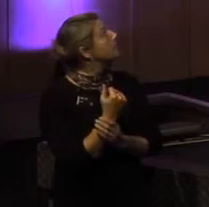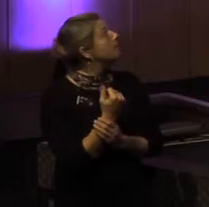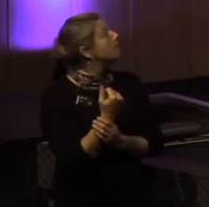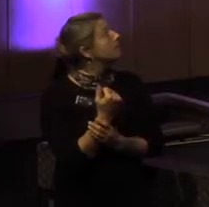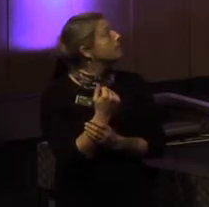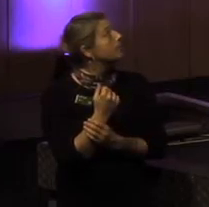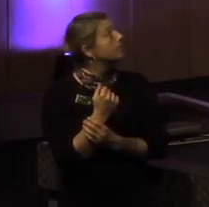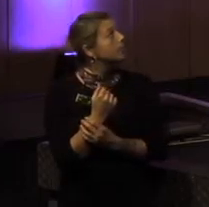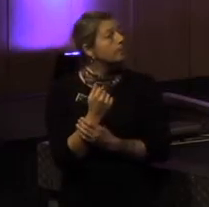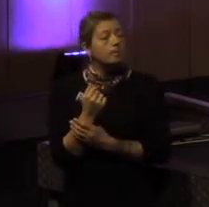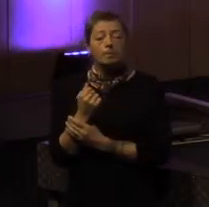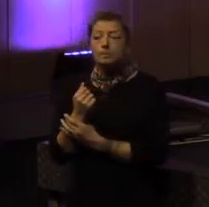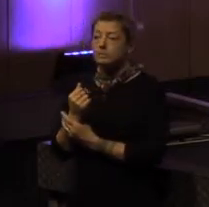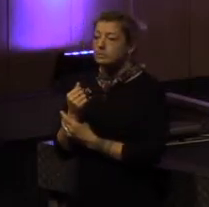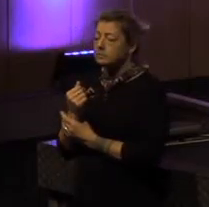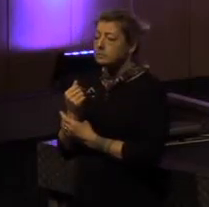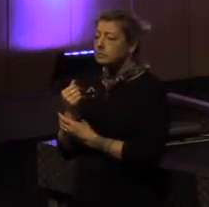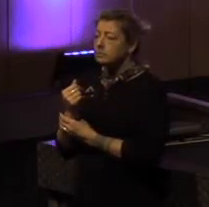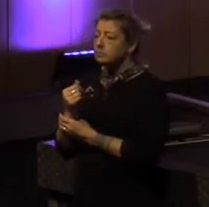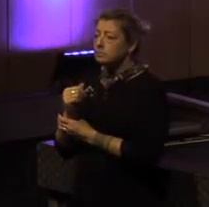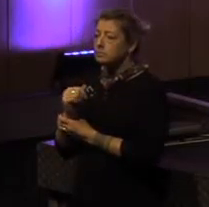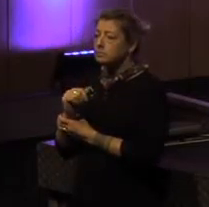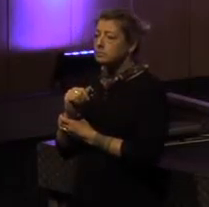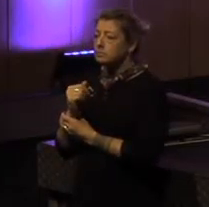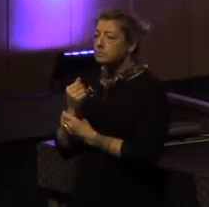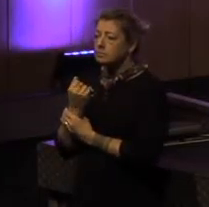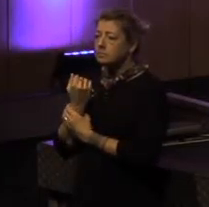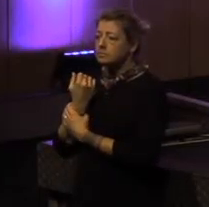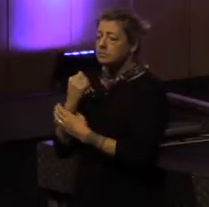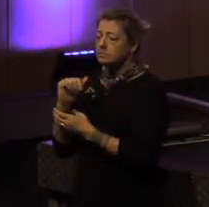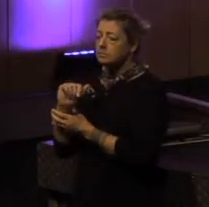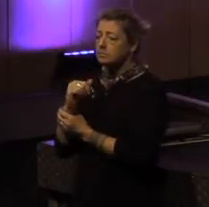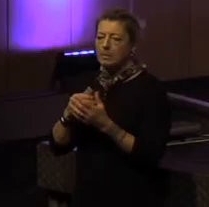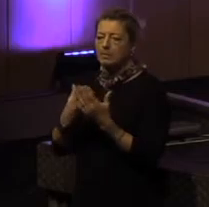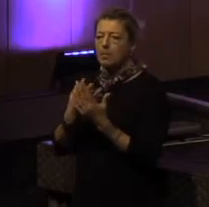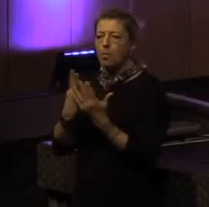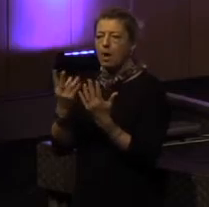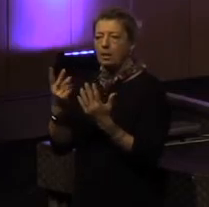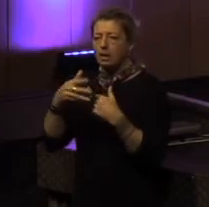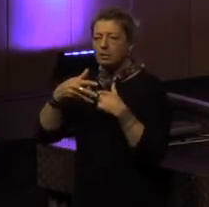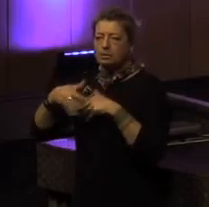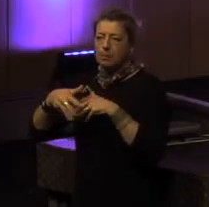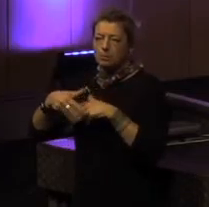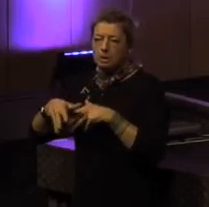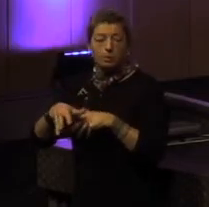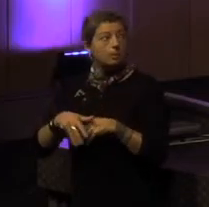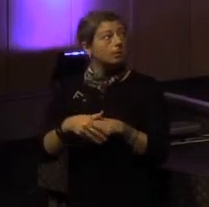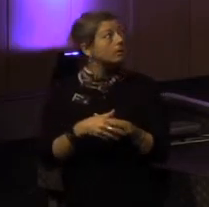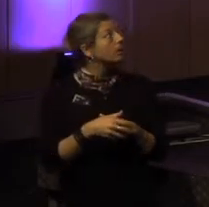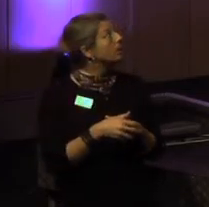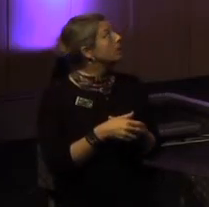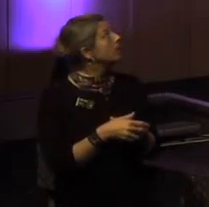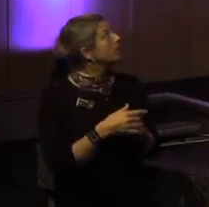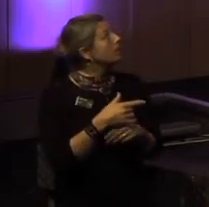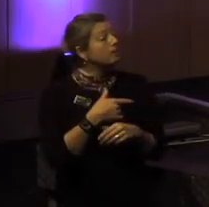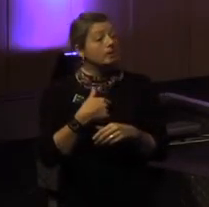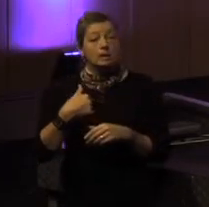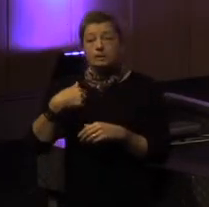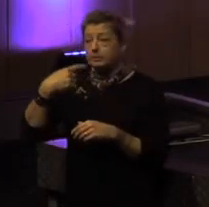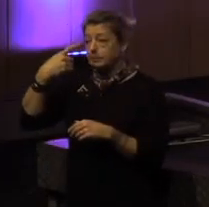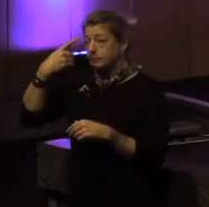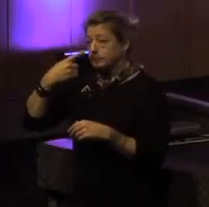vi känner till att mordet på 18-årige Michael Brown, obeväpnade Michael Brown, skedde, polismordet.